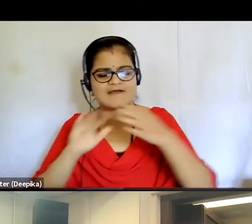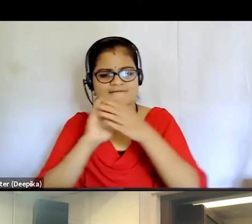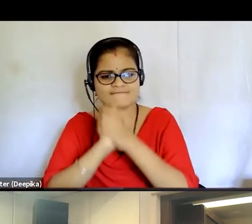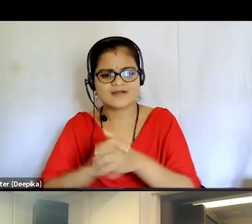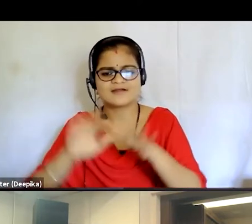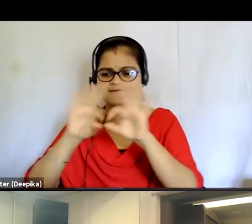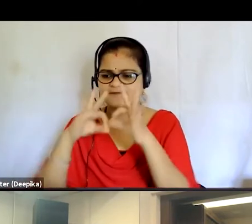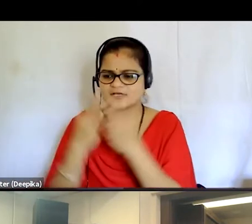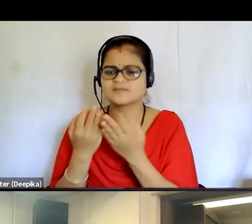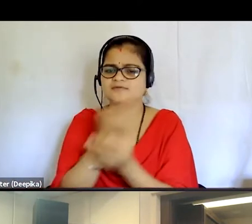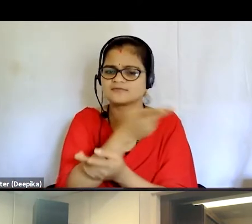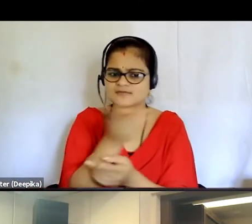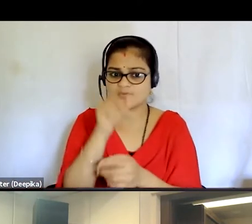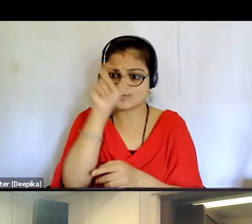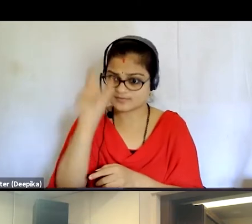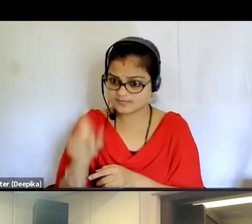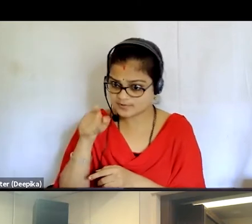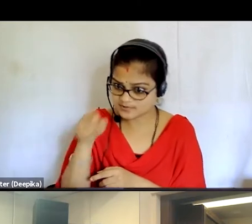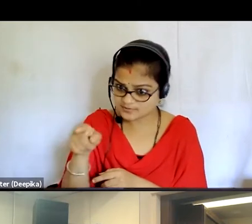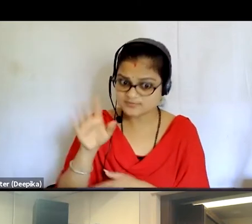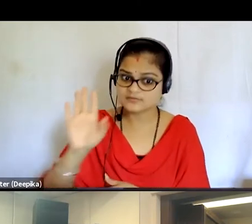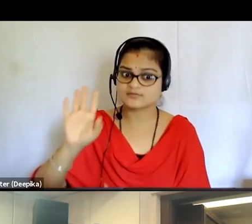You would say one person is, hey,